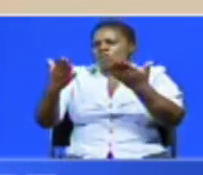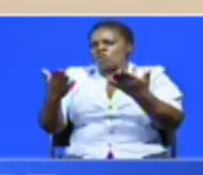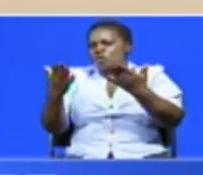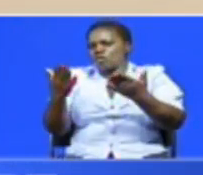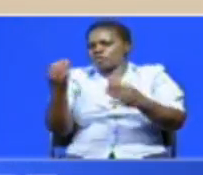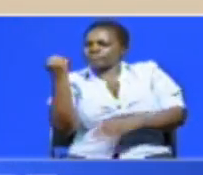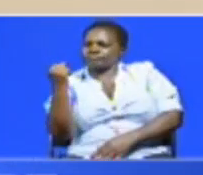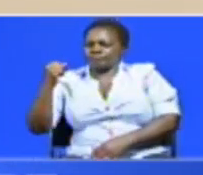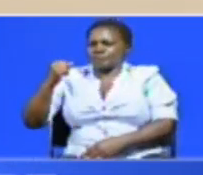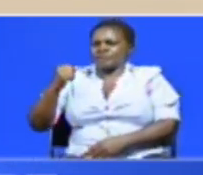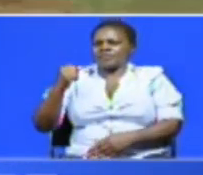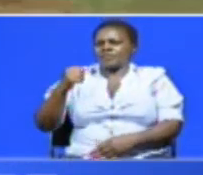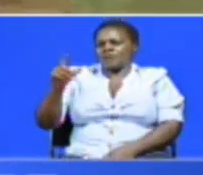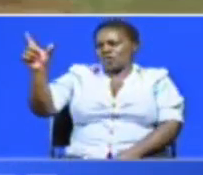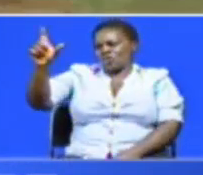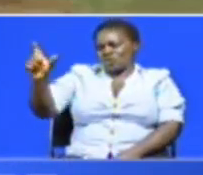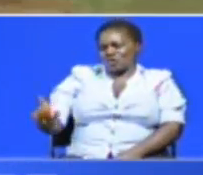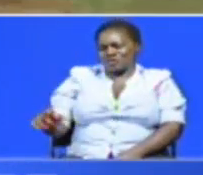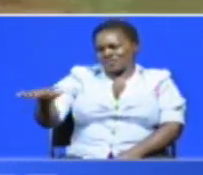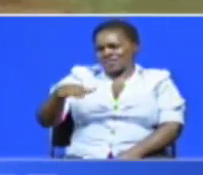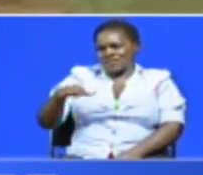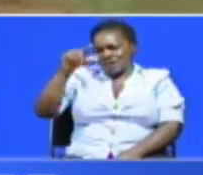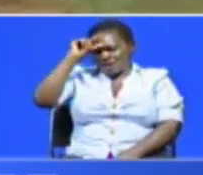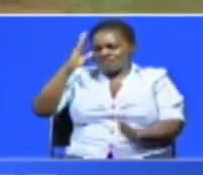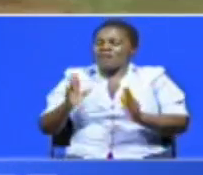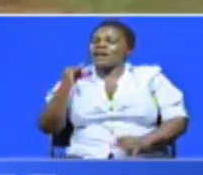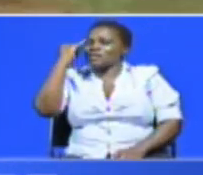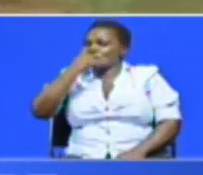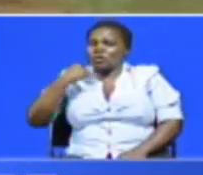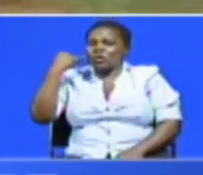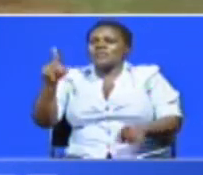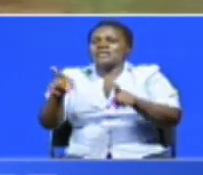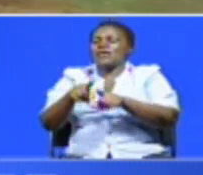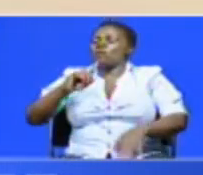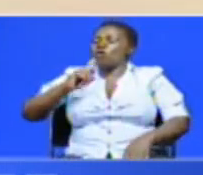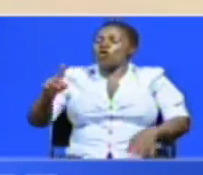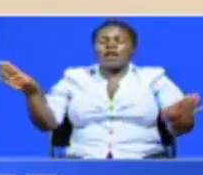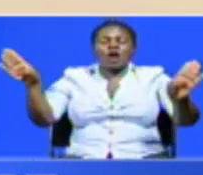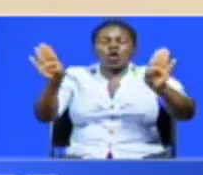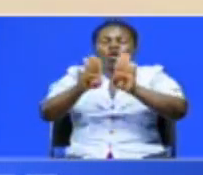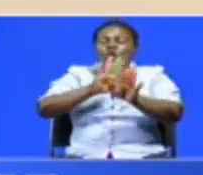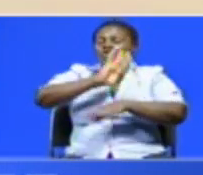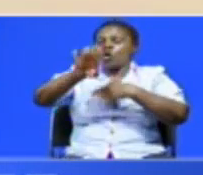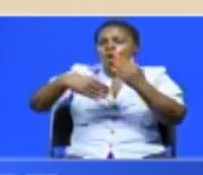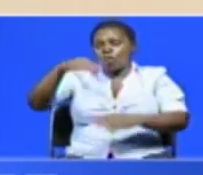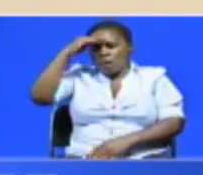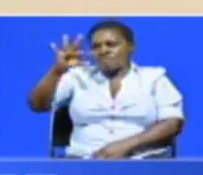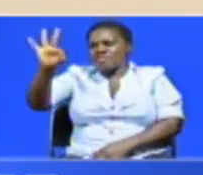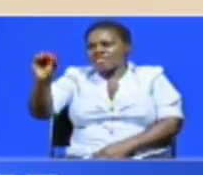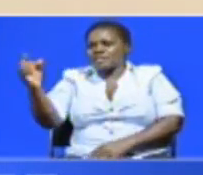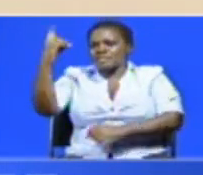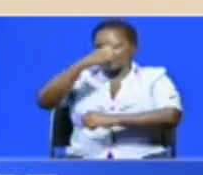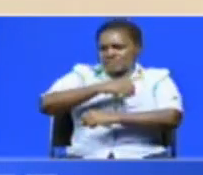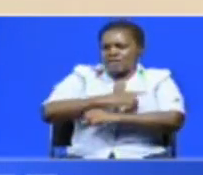hivi. In the coast region, Mombasa County, Governor Hassan Joho has ordered the closure of all nightclubs for 30